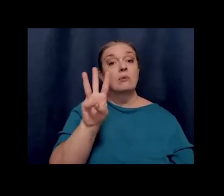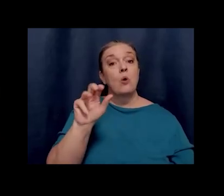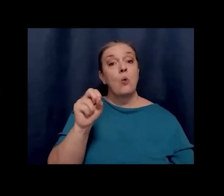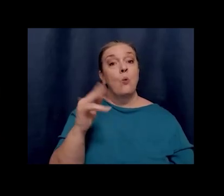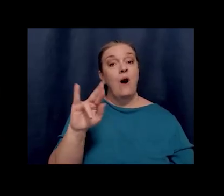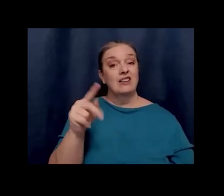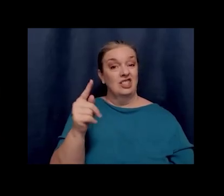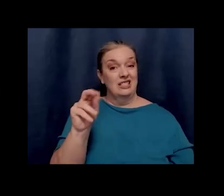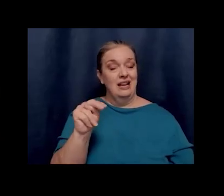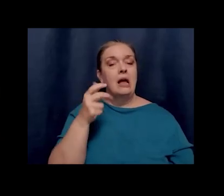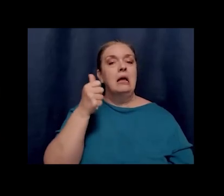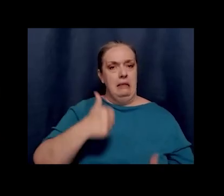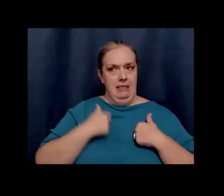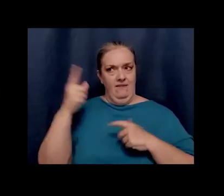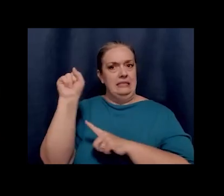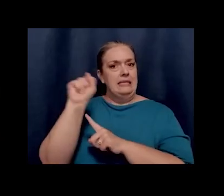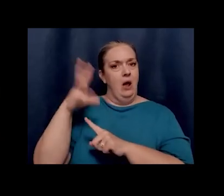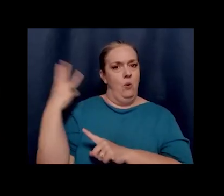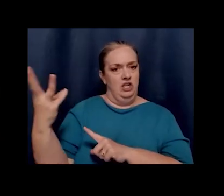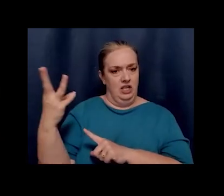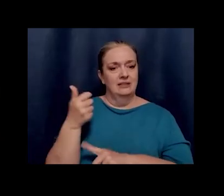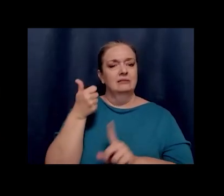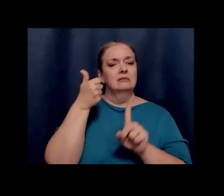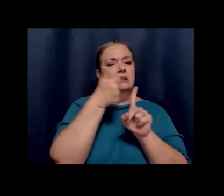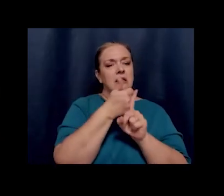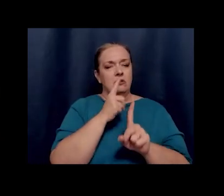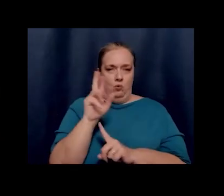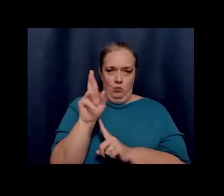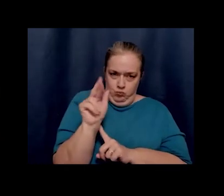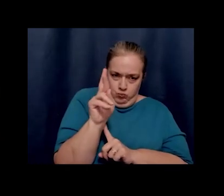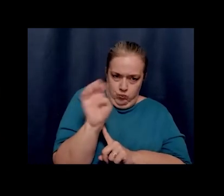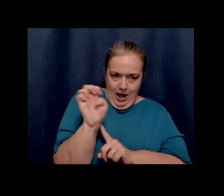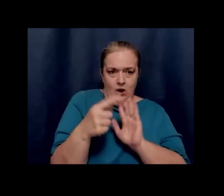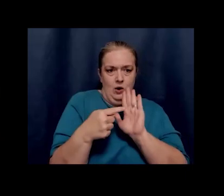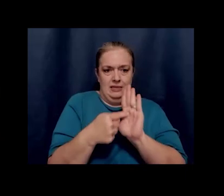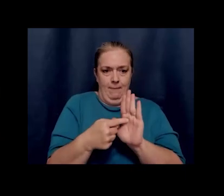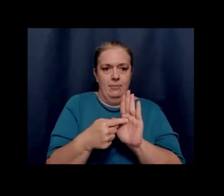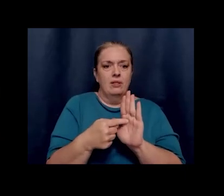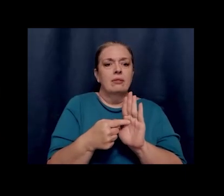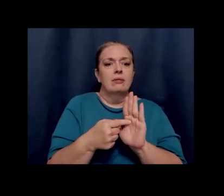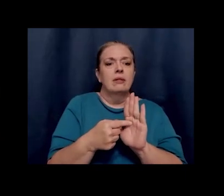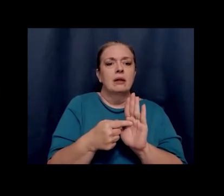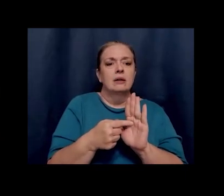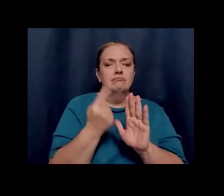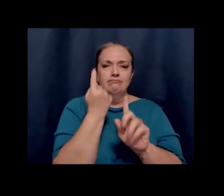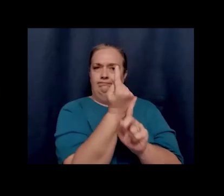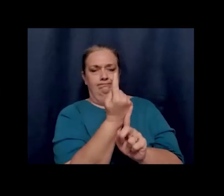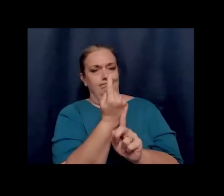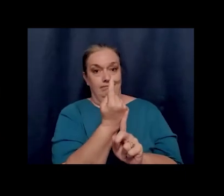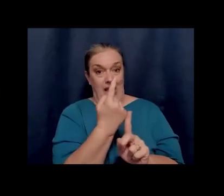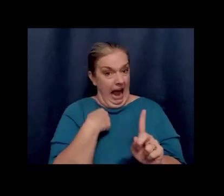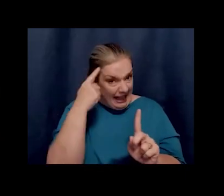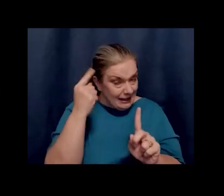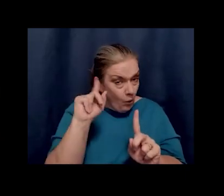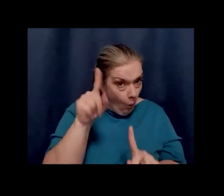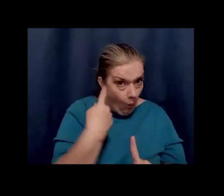and activist in Seattle. Washington serves as a rare example, singular to my